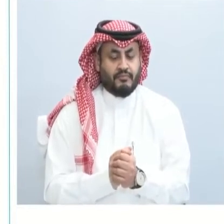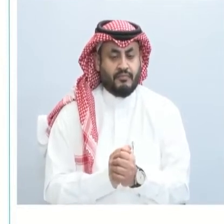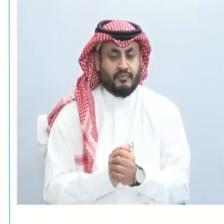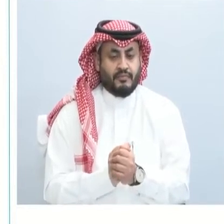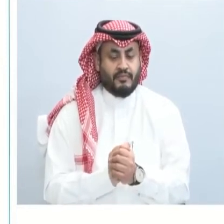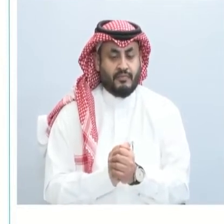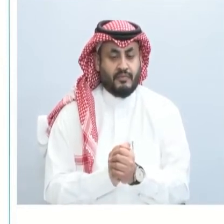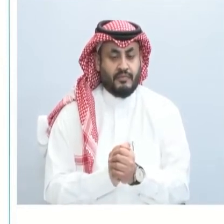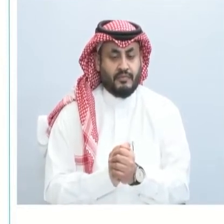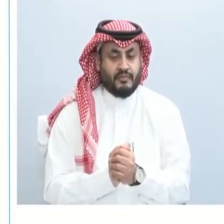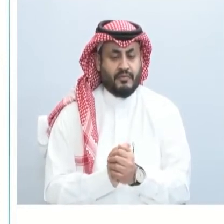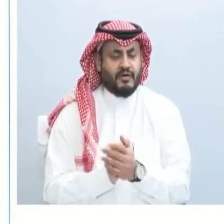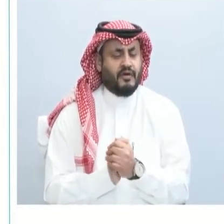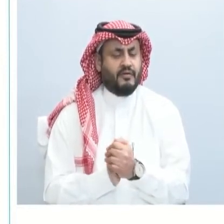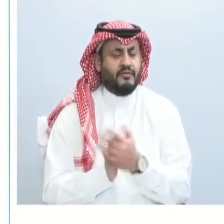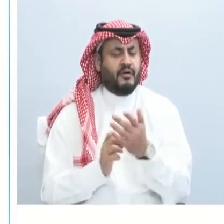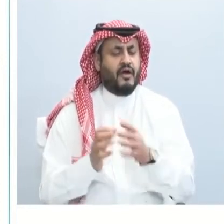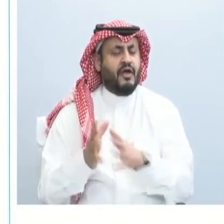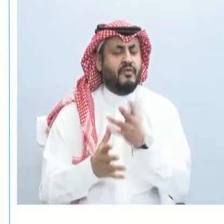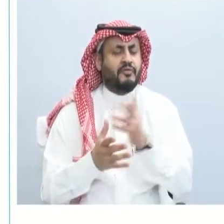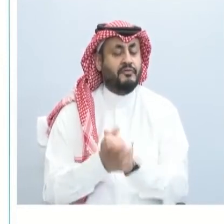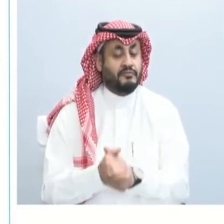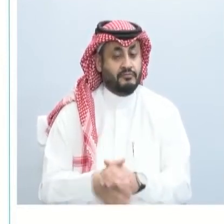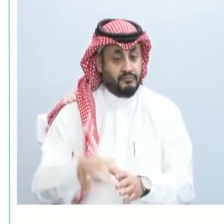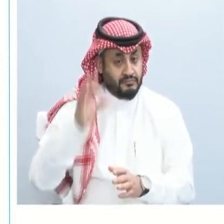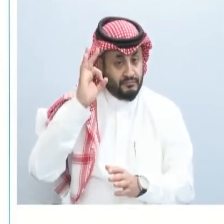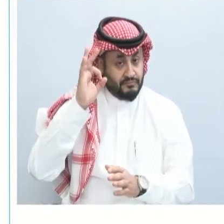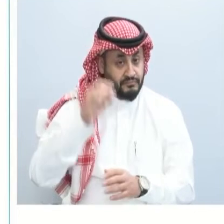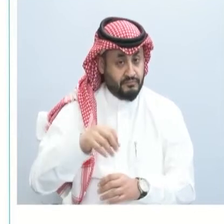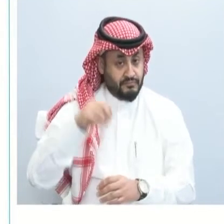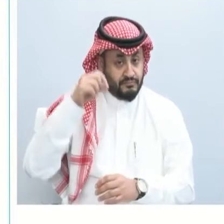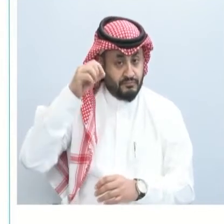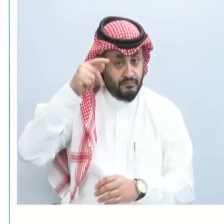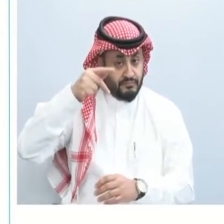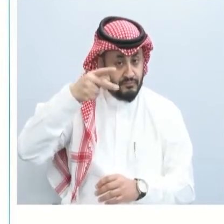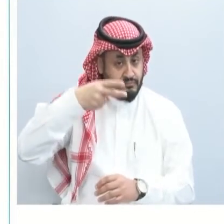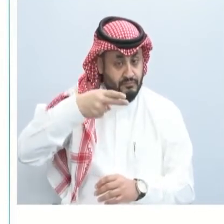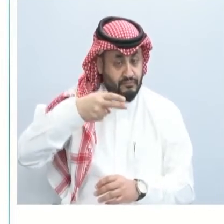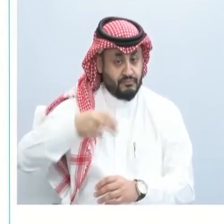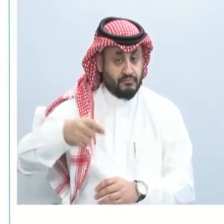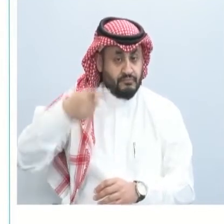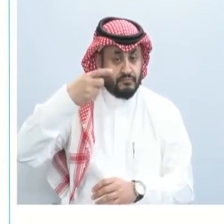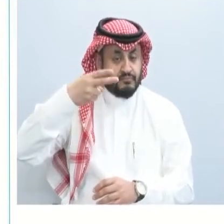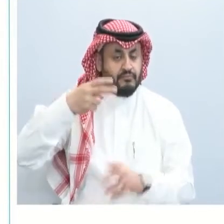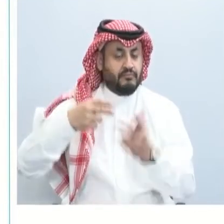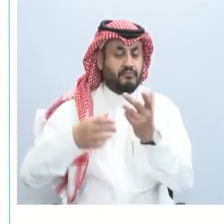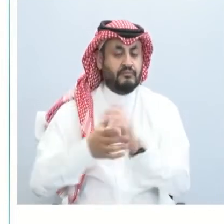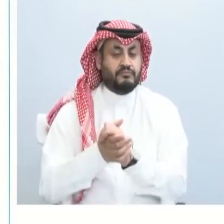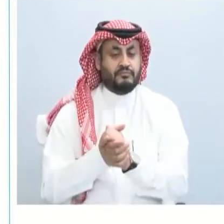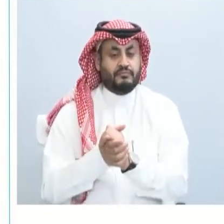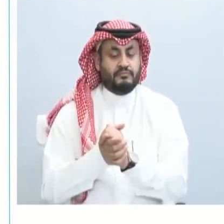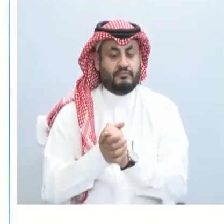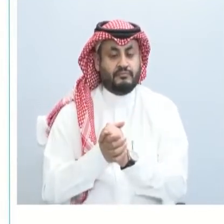friends. So what do you think? Which one or what is the letters that we should use to, in order